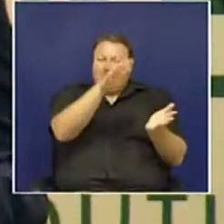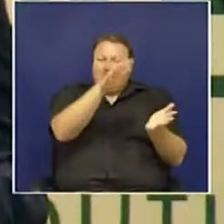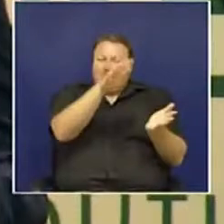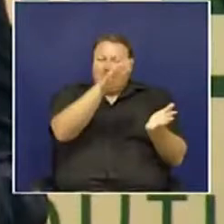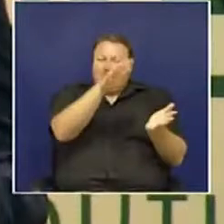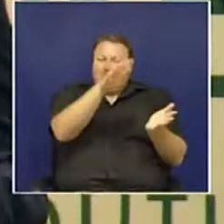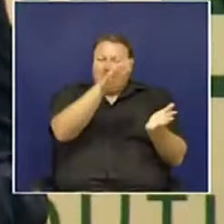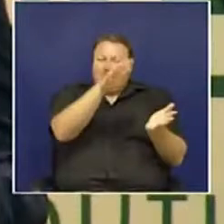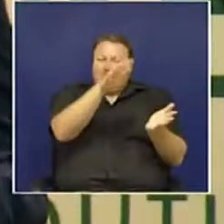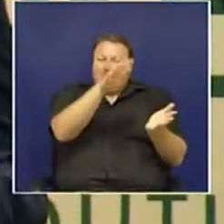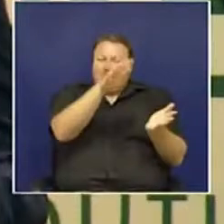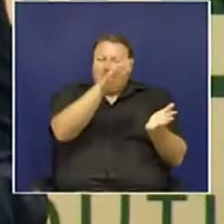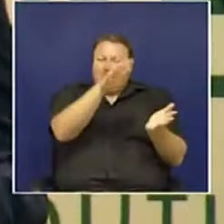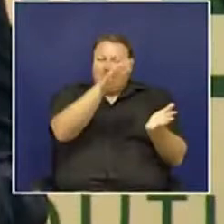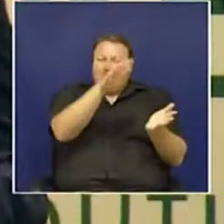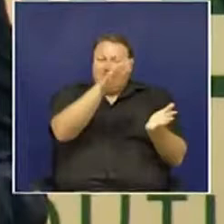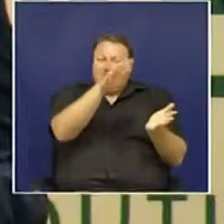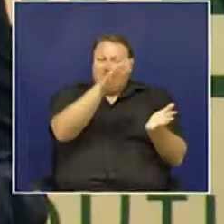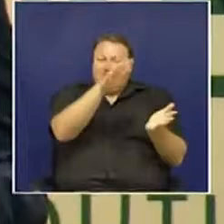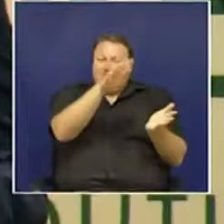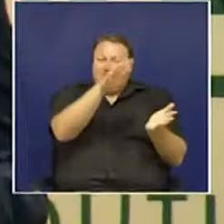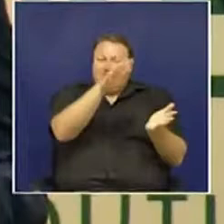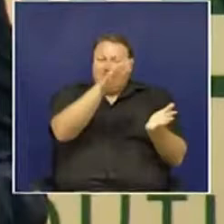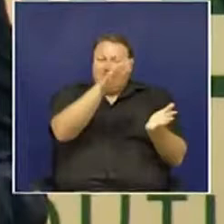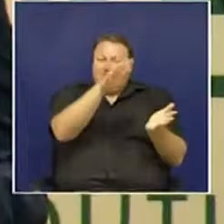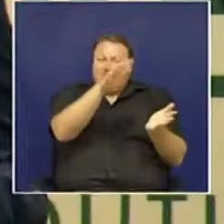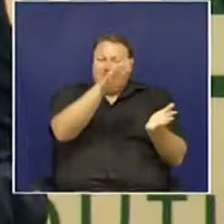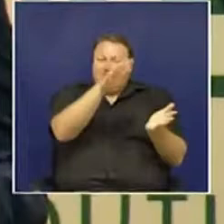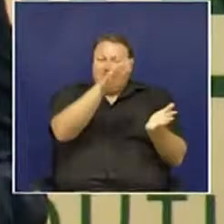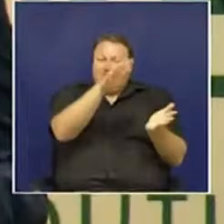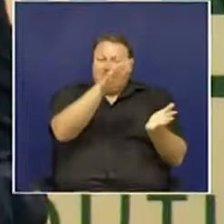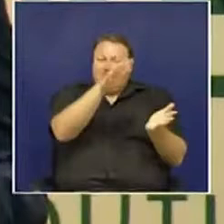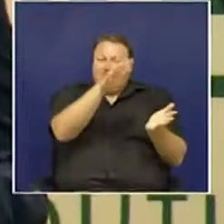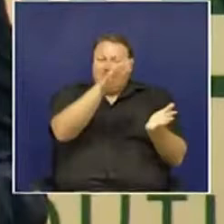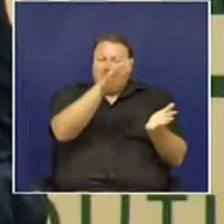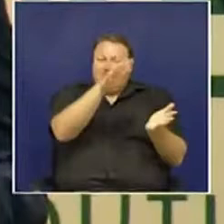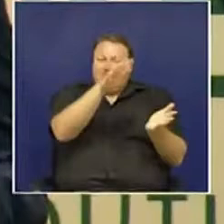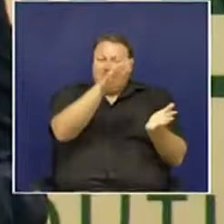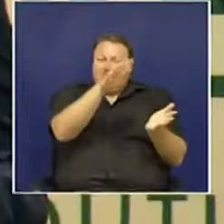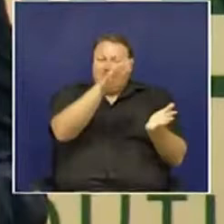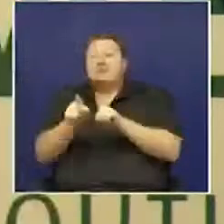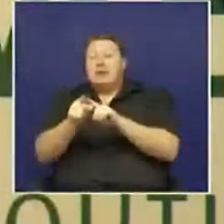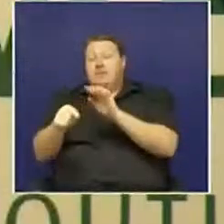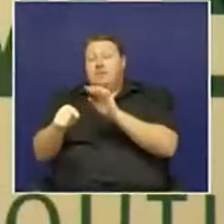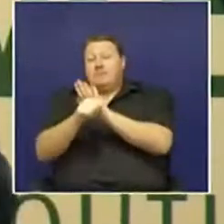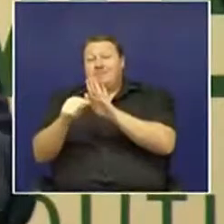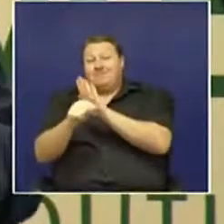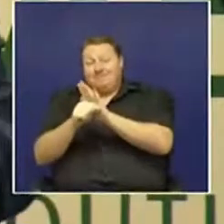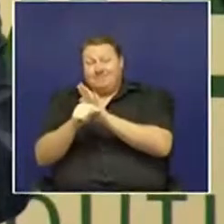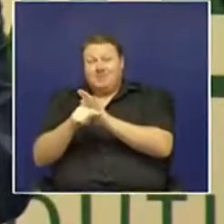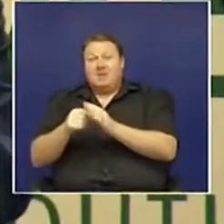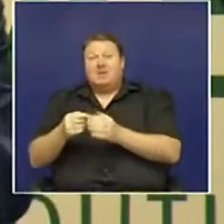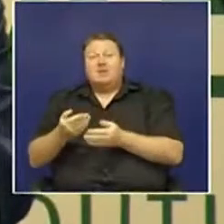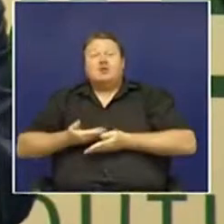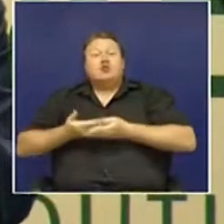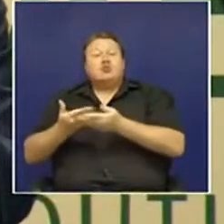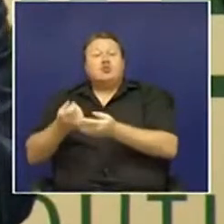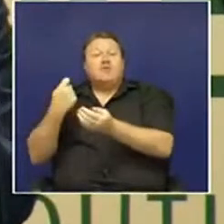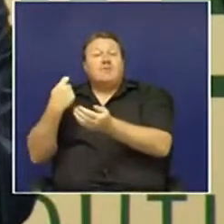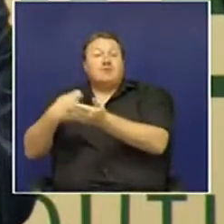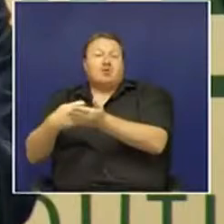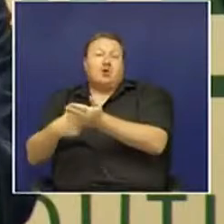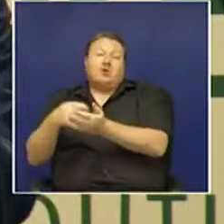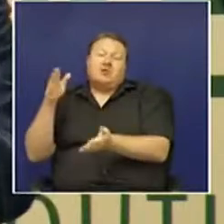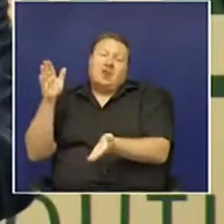The budget deficit has narrowed significantly, and the debt service costs are also falling. The